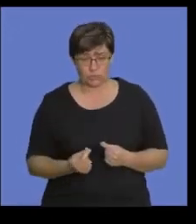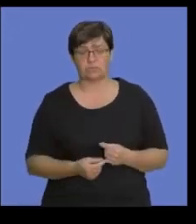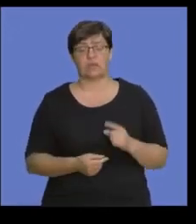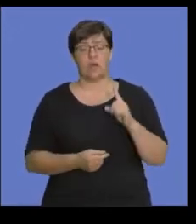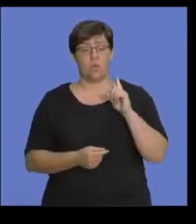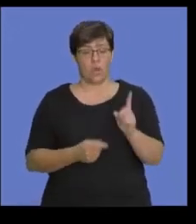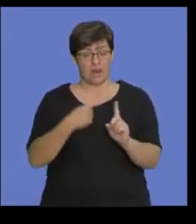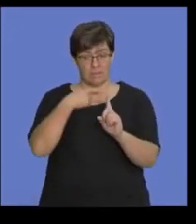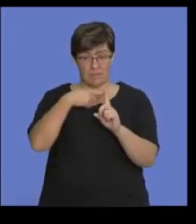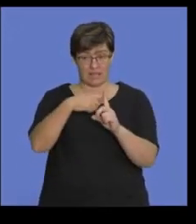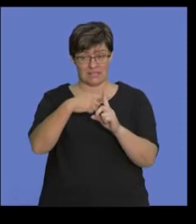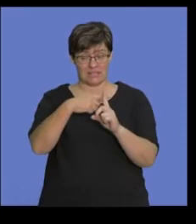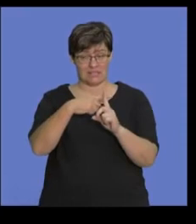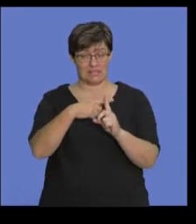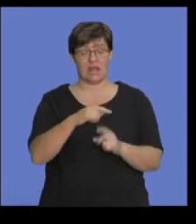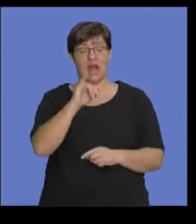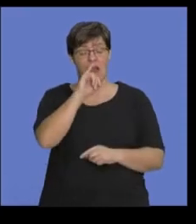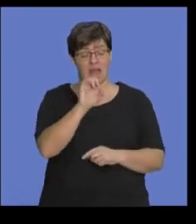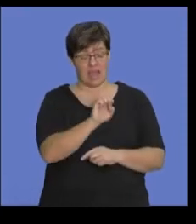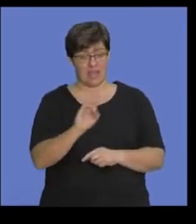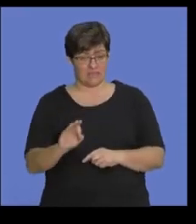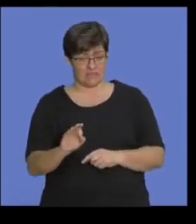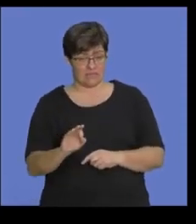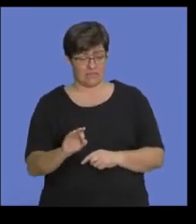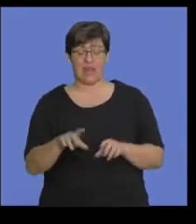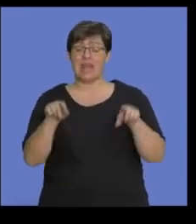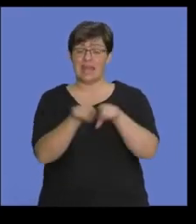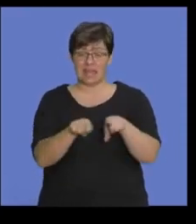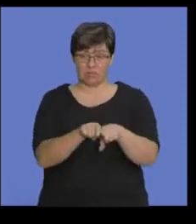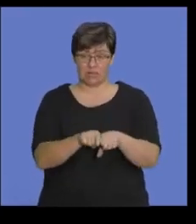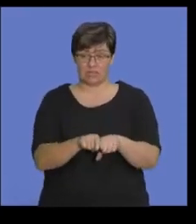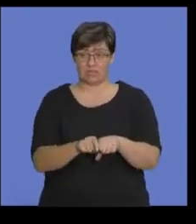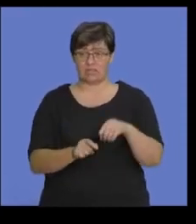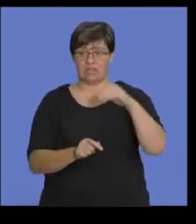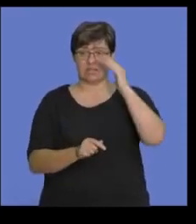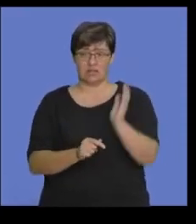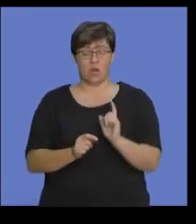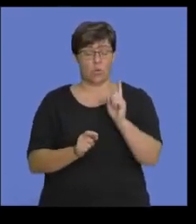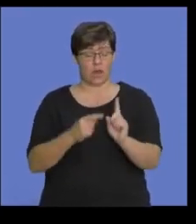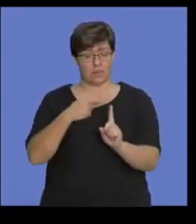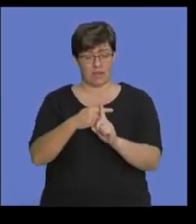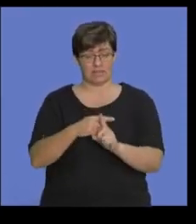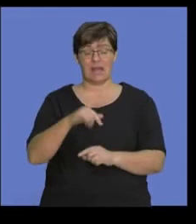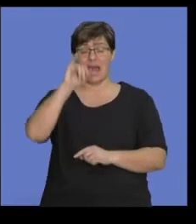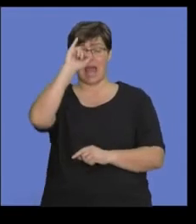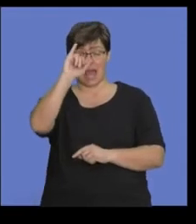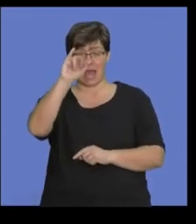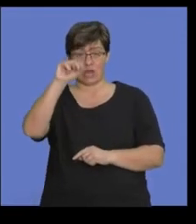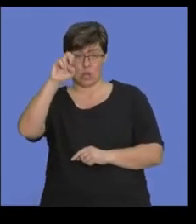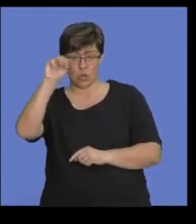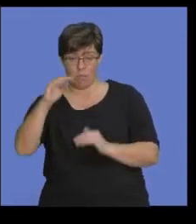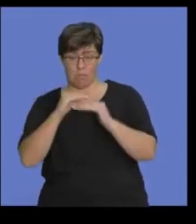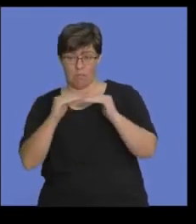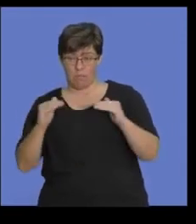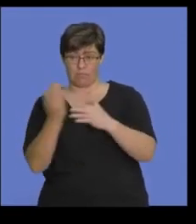was 1 plus I effective, is equals to 1 plus I nominal divided by m